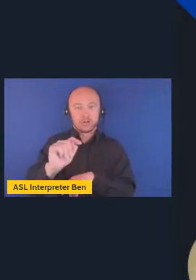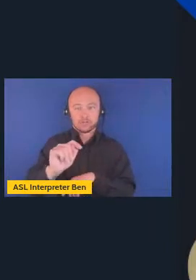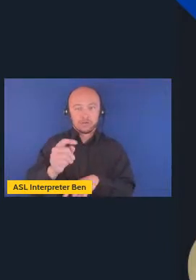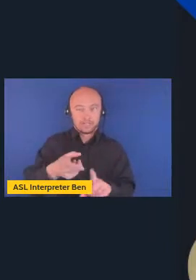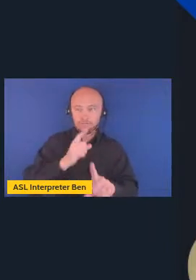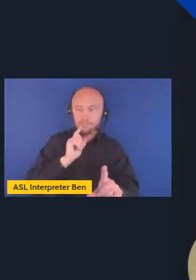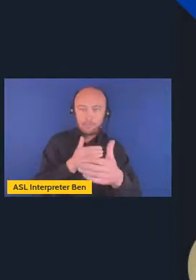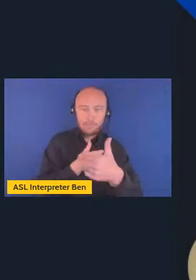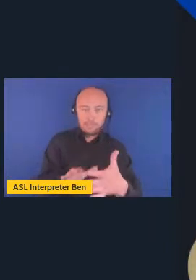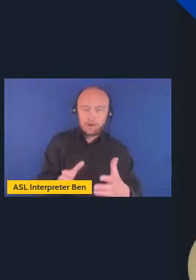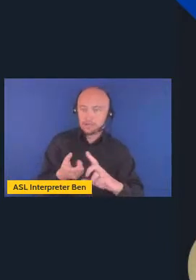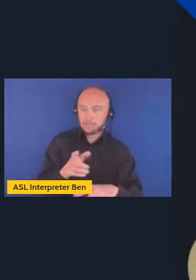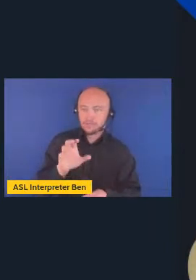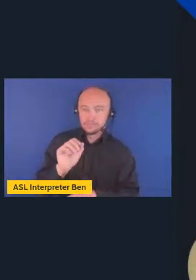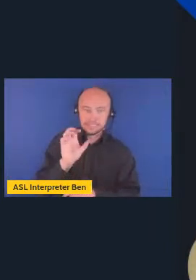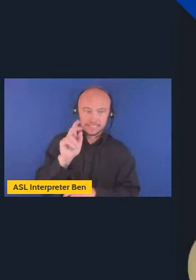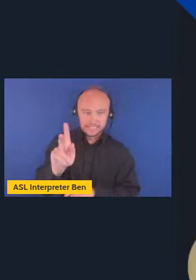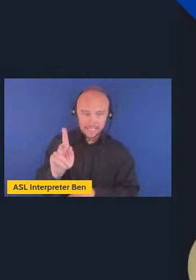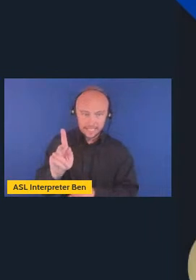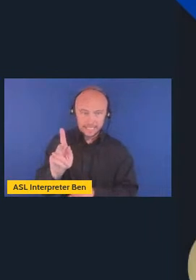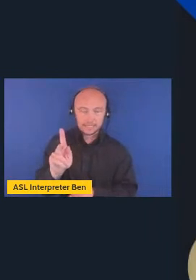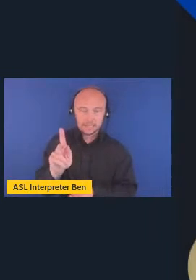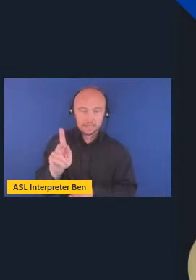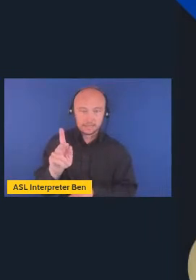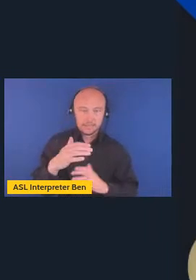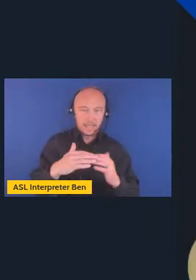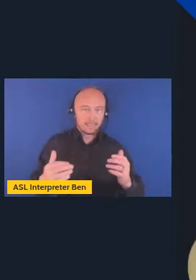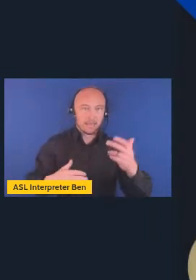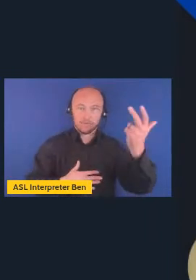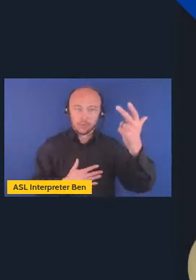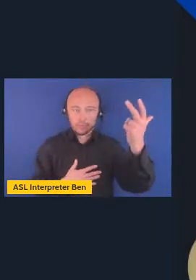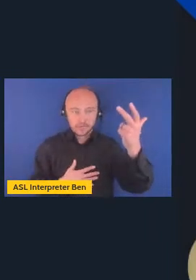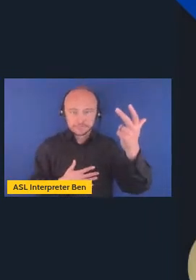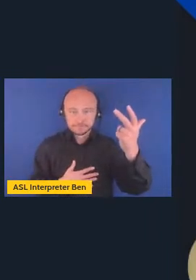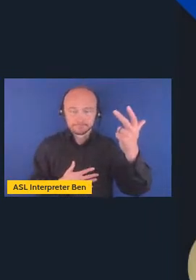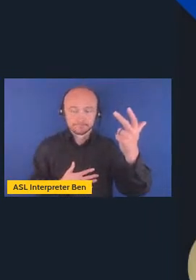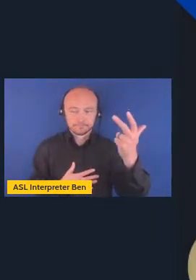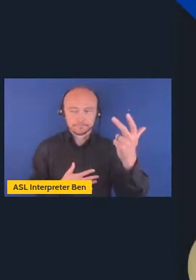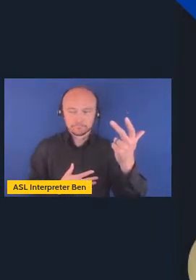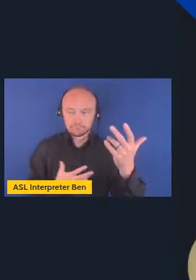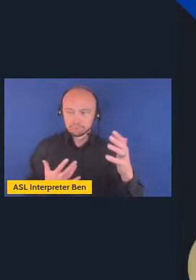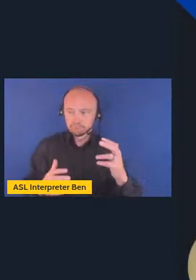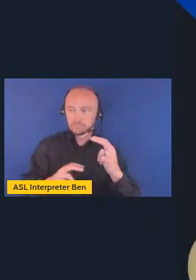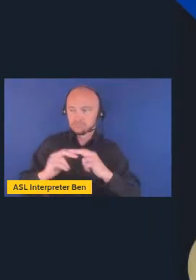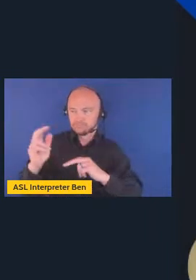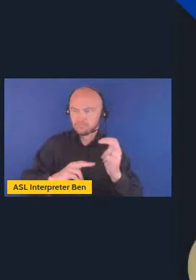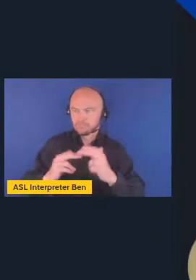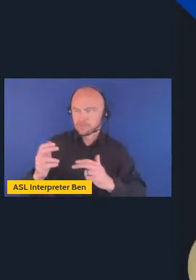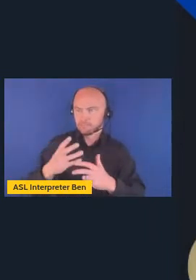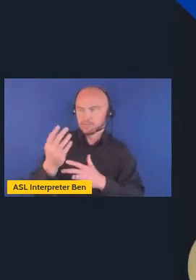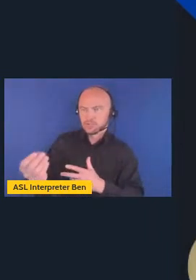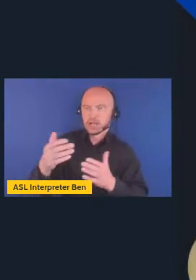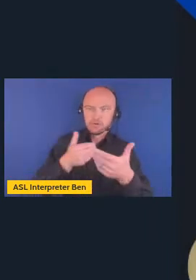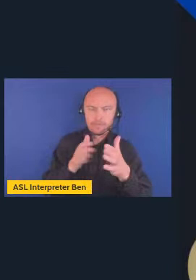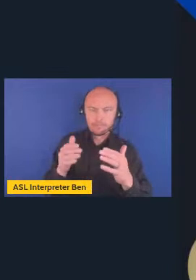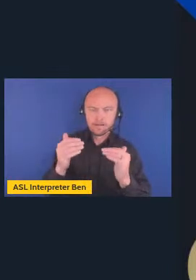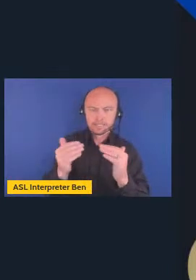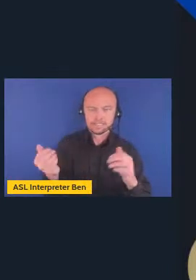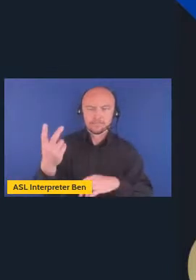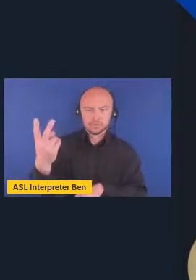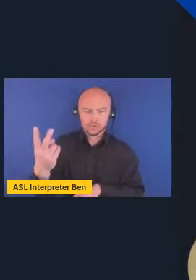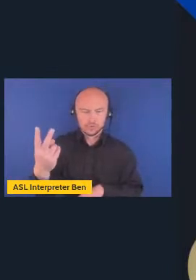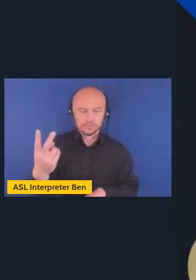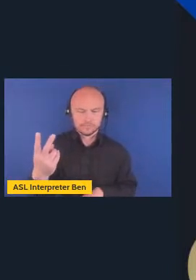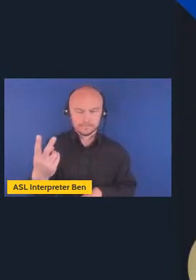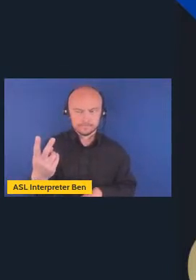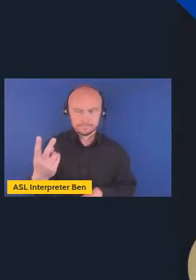with CDK, and then the level 3 constructs that we built using our out of the box level 2 constructs,